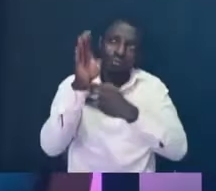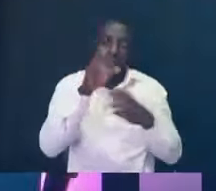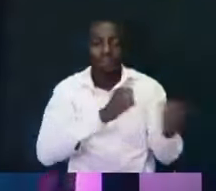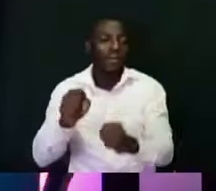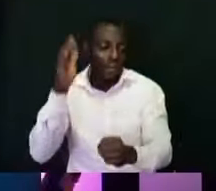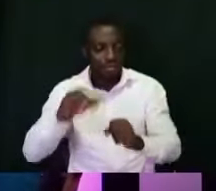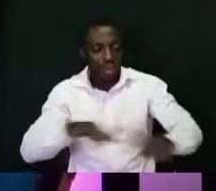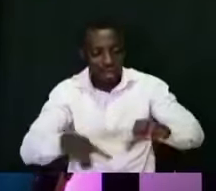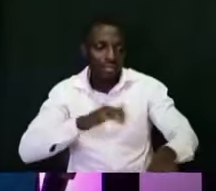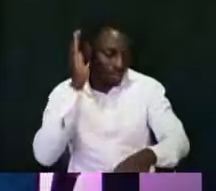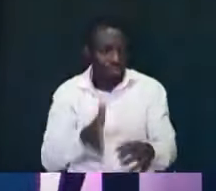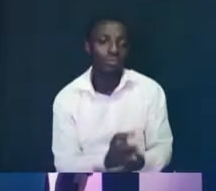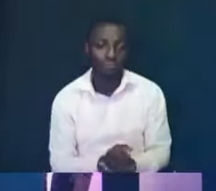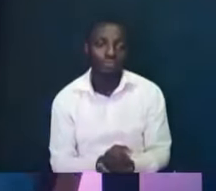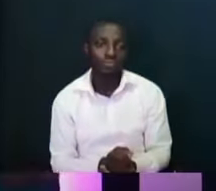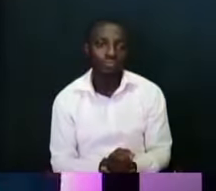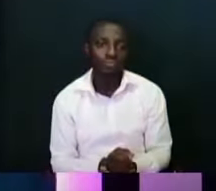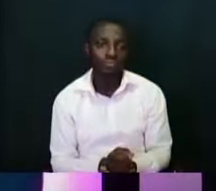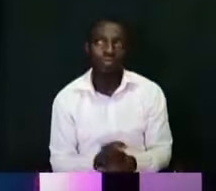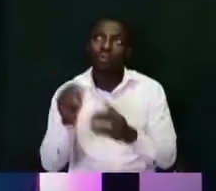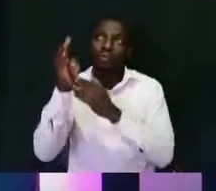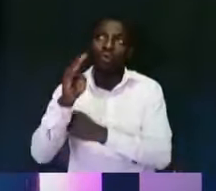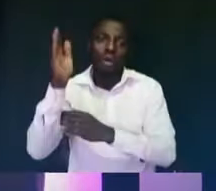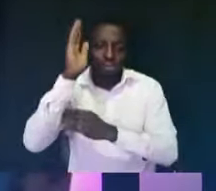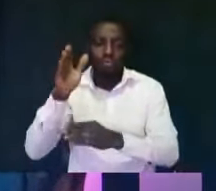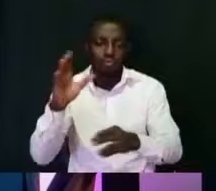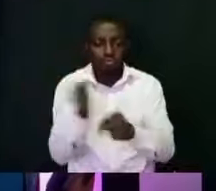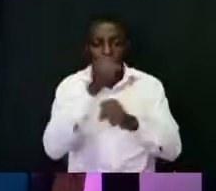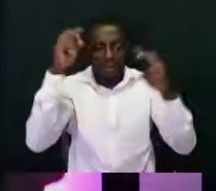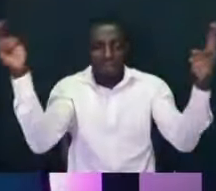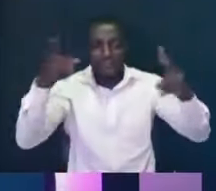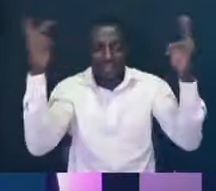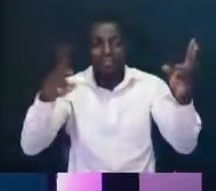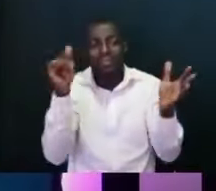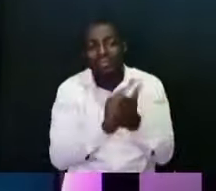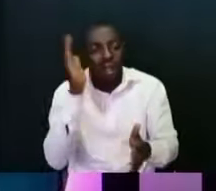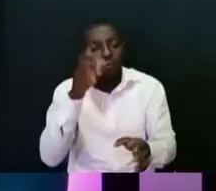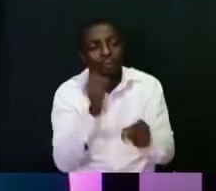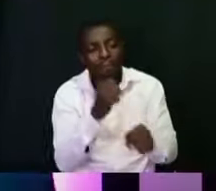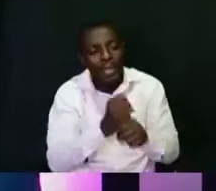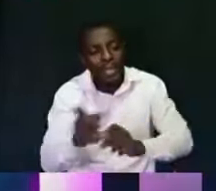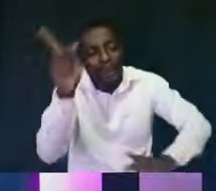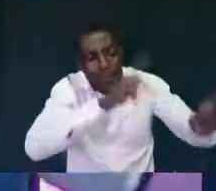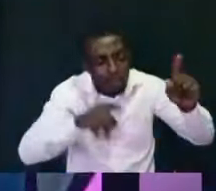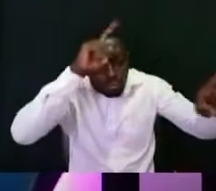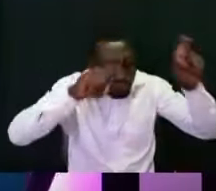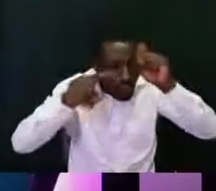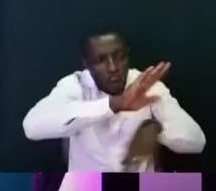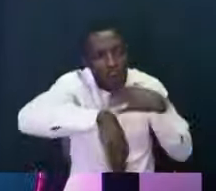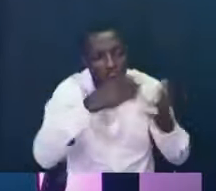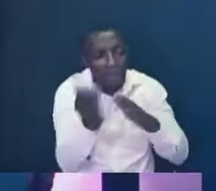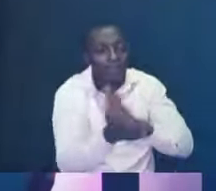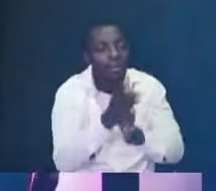sometimes the victory that God will chalk will settle all kinds of arguments forever.